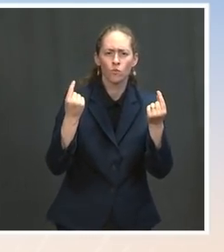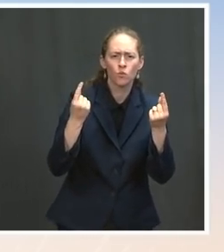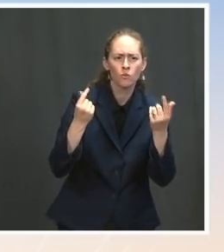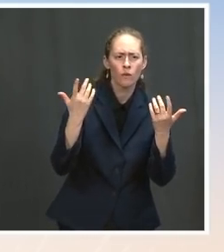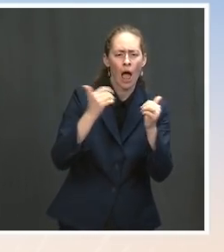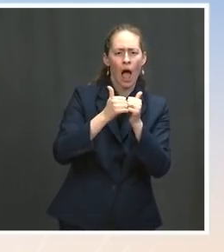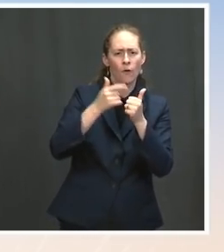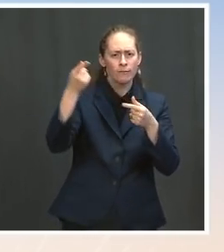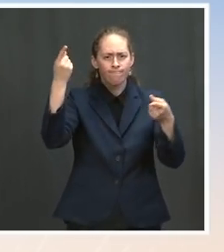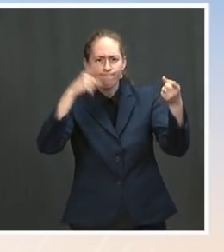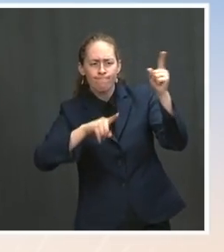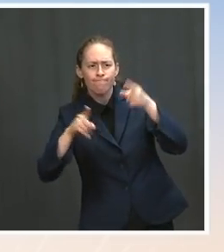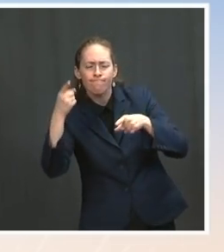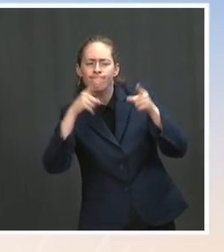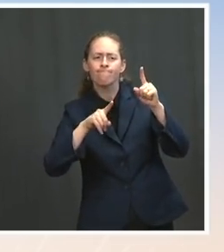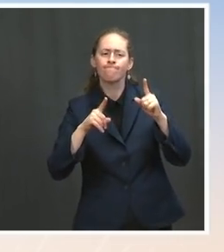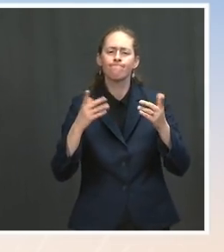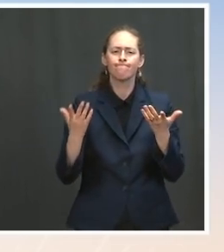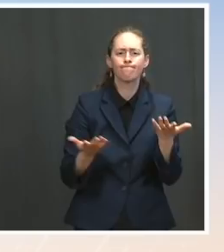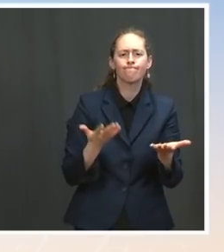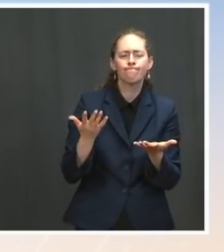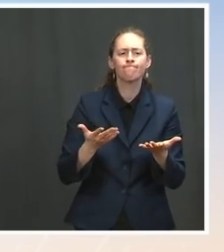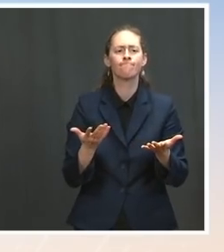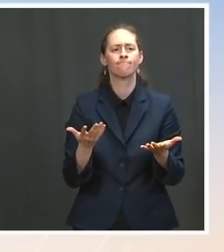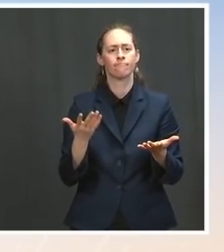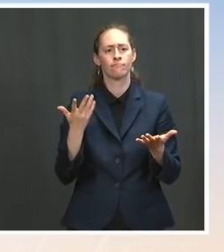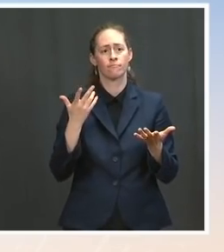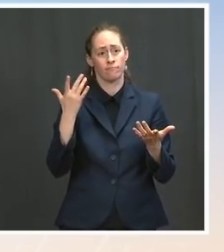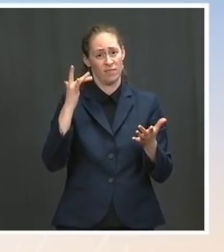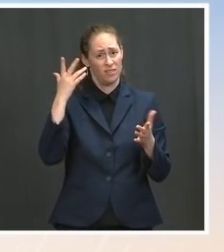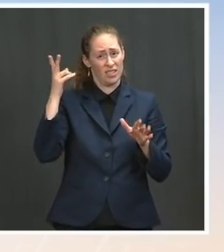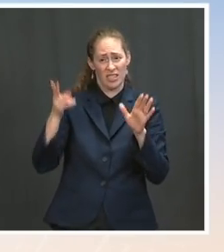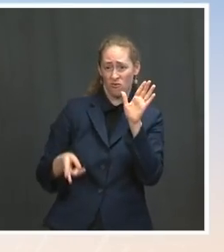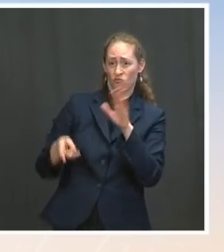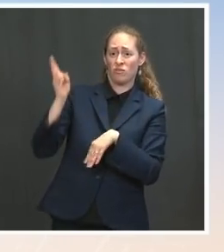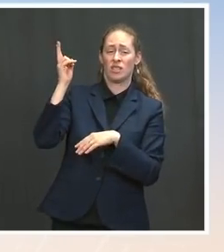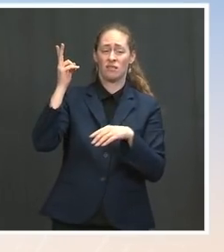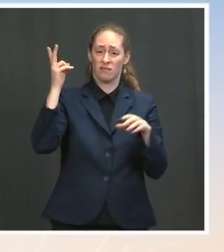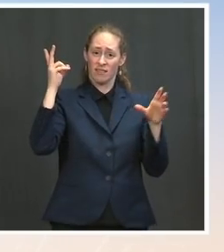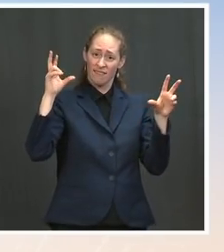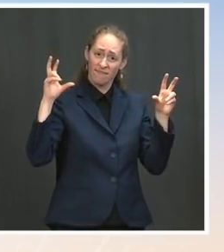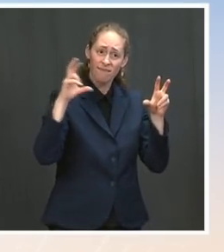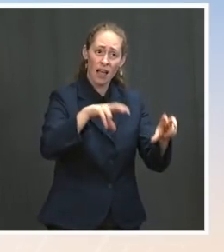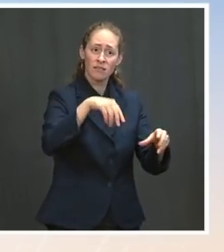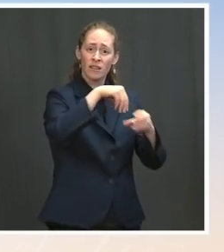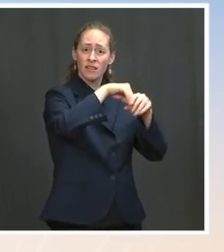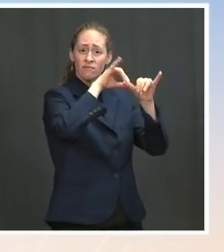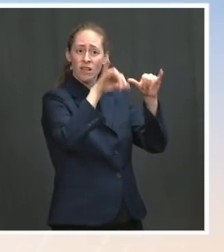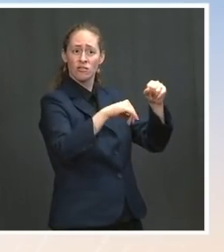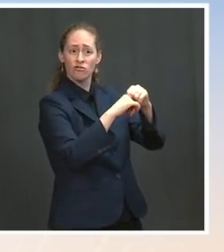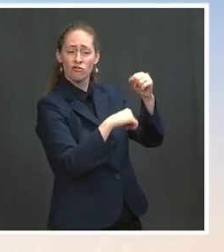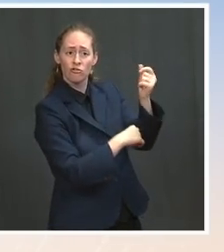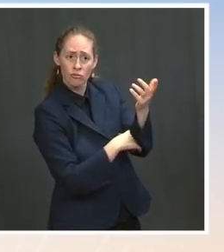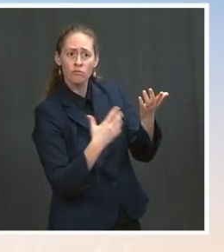on a historic investment in infrastructure, on a version of the American Jobs Plan. He's eager to see what they have to offer. We also